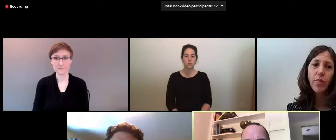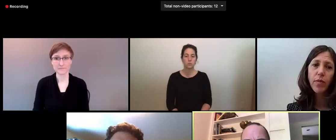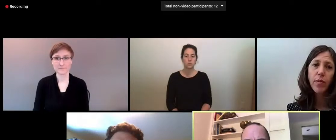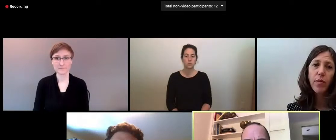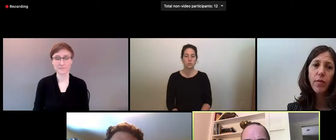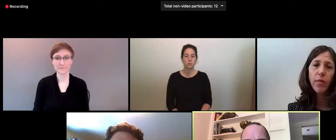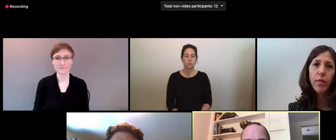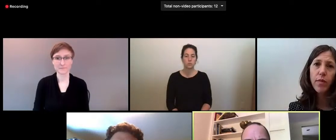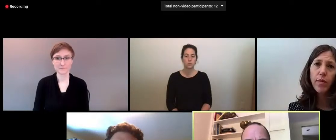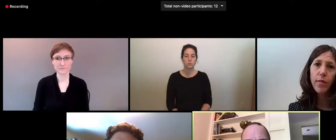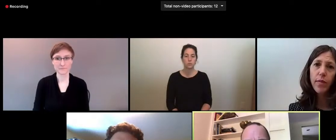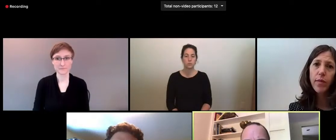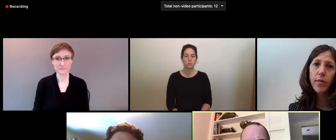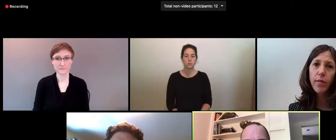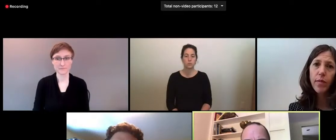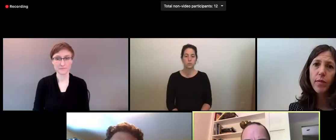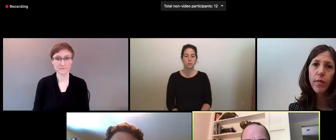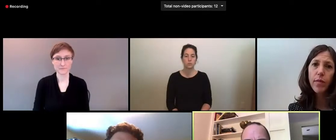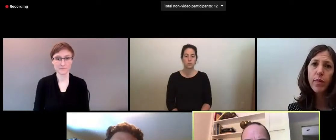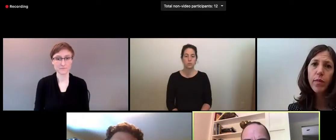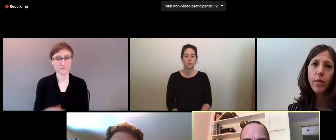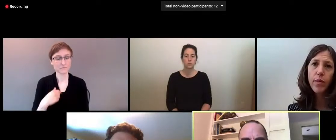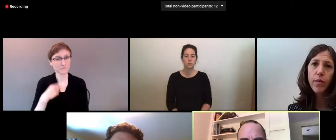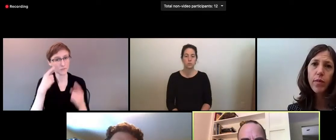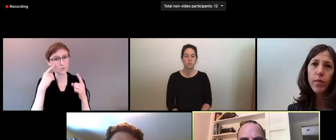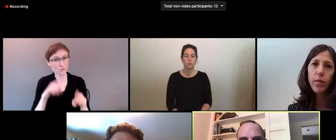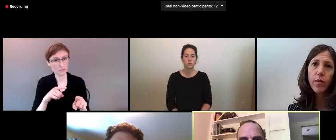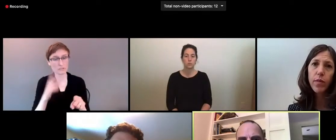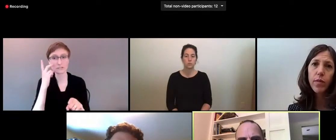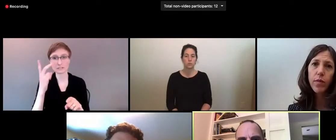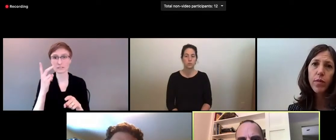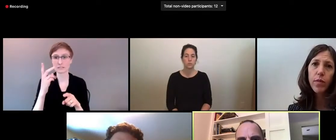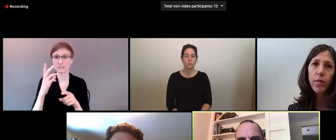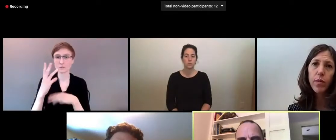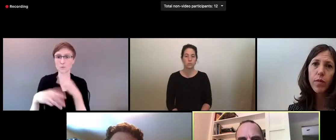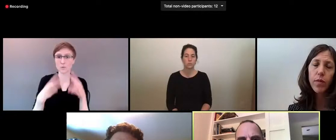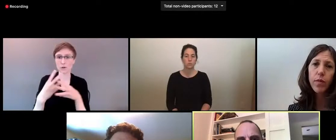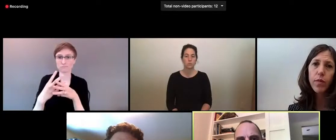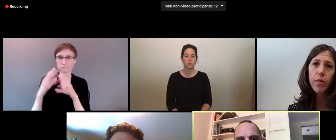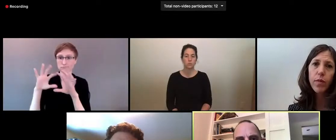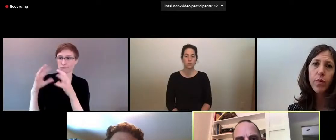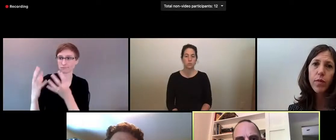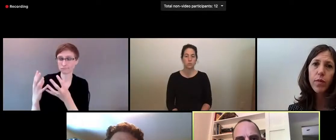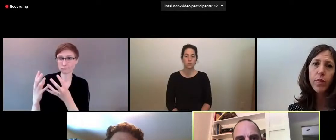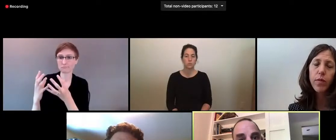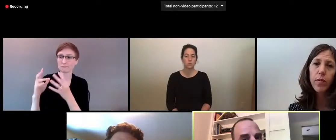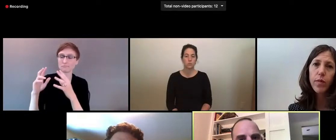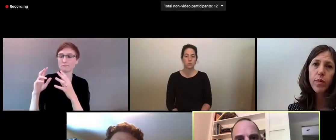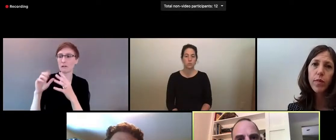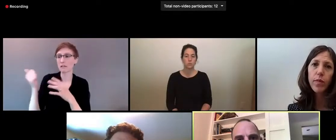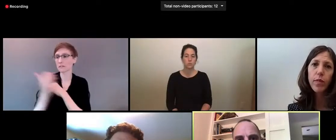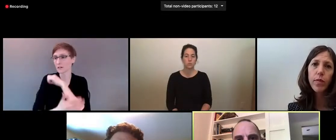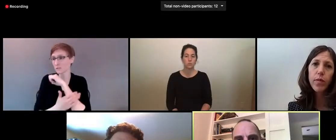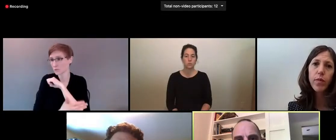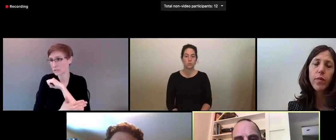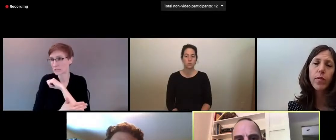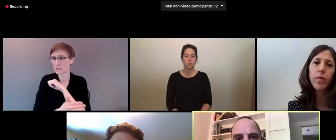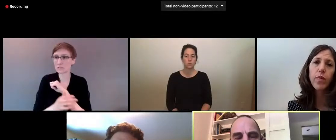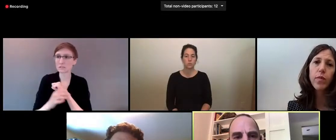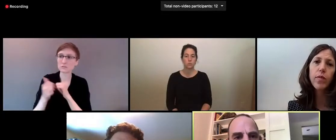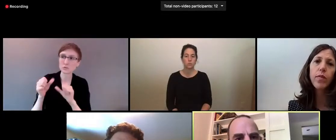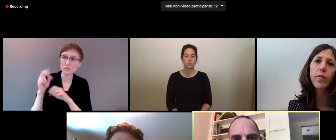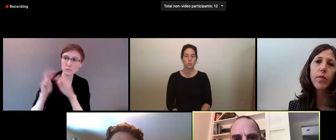I agree. When I look at places around the world and try to make a judgment whether they're going to run into problems or not, and there are places, there